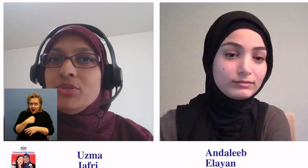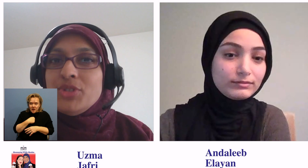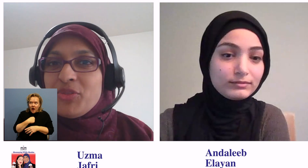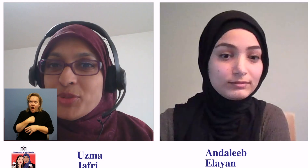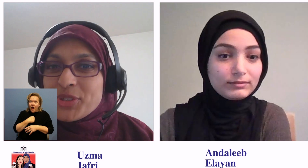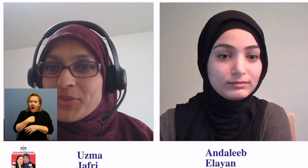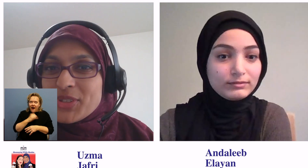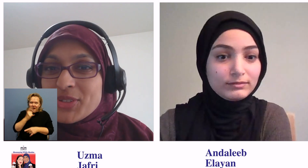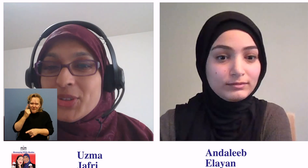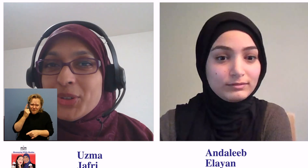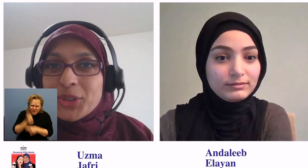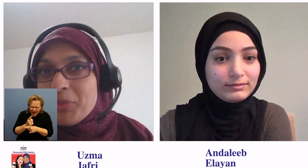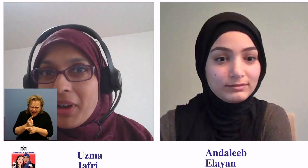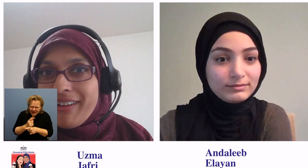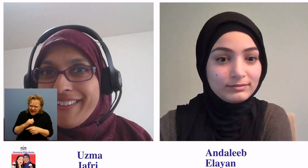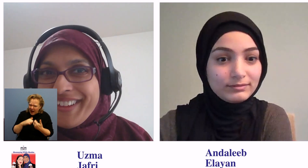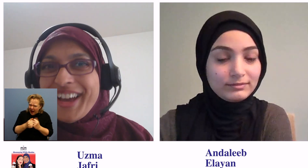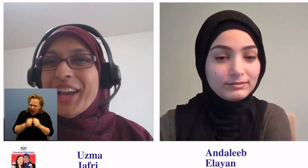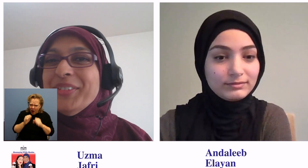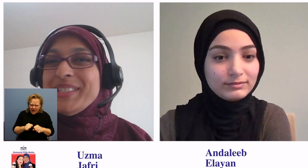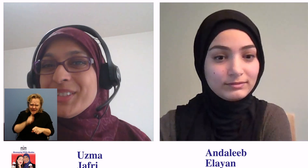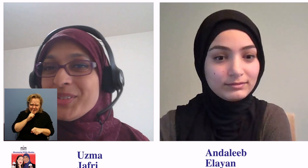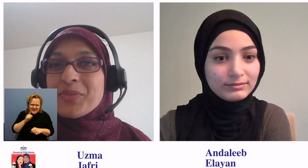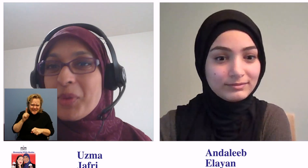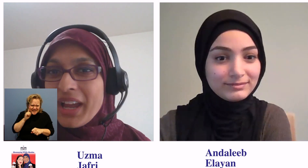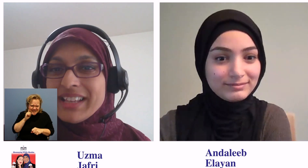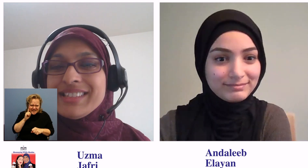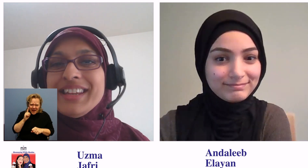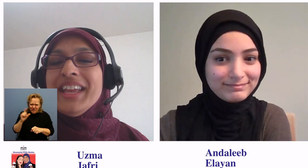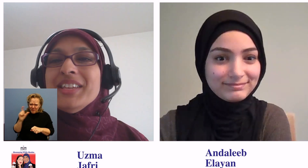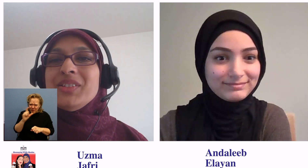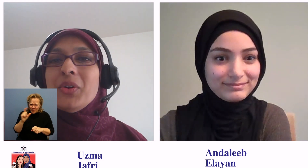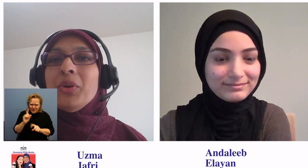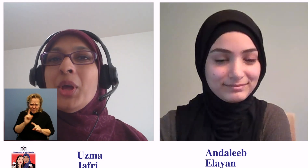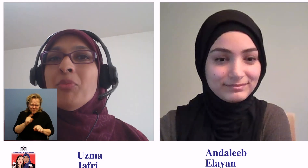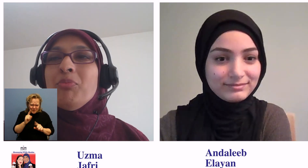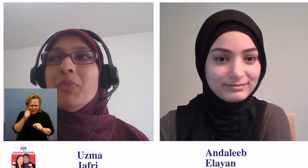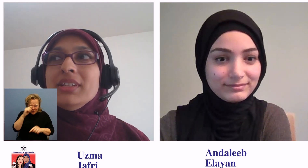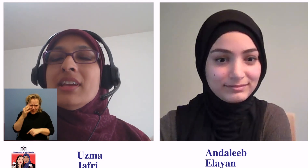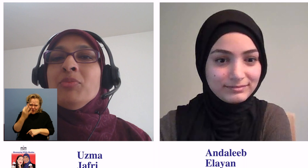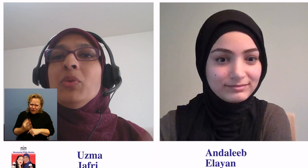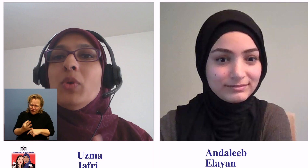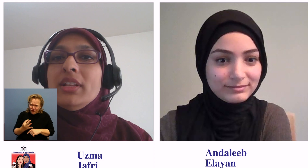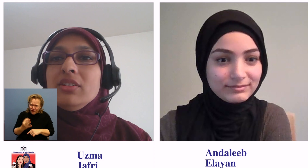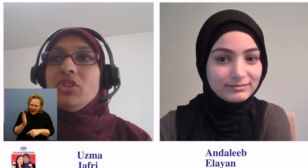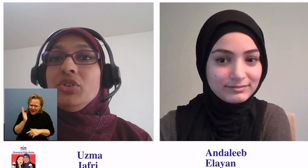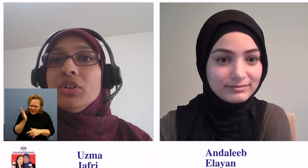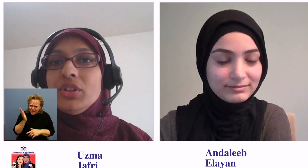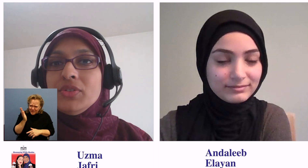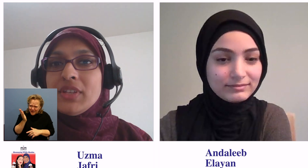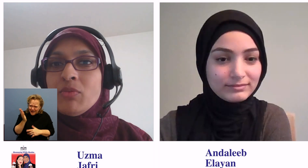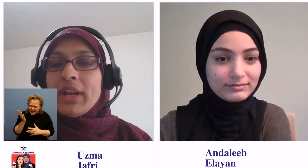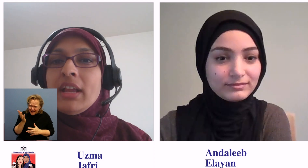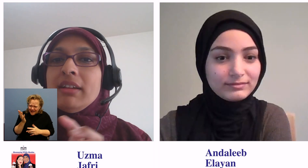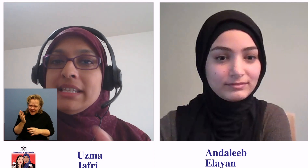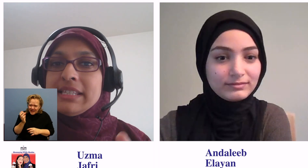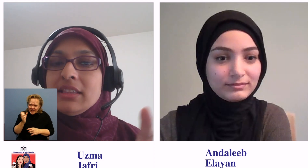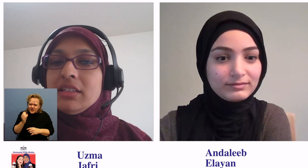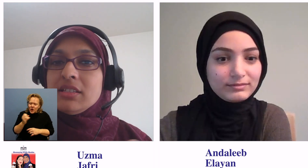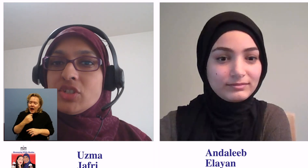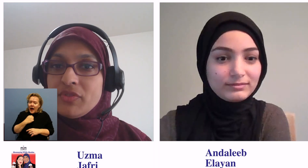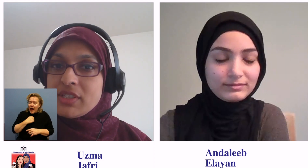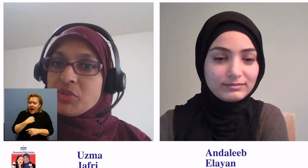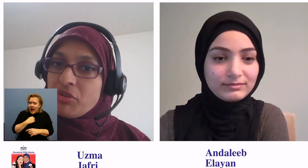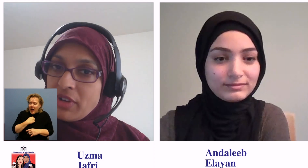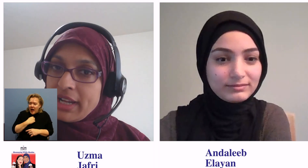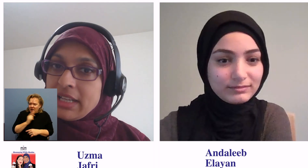how do deaf Muslims listen to the khutbah? I was so surprised. So tell me what you're using right now. Is